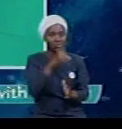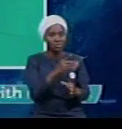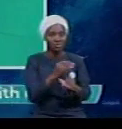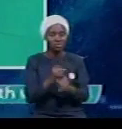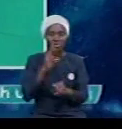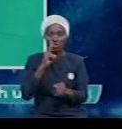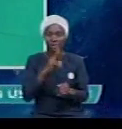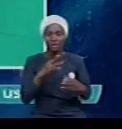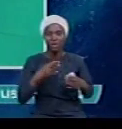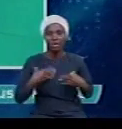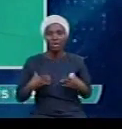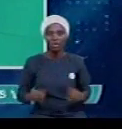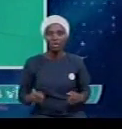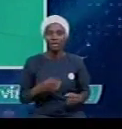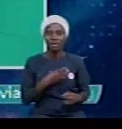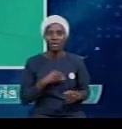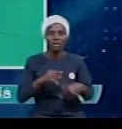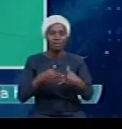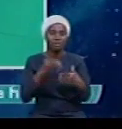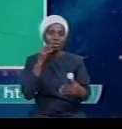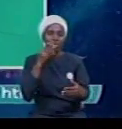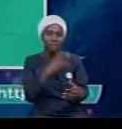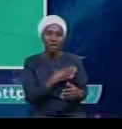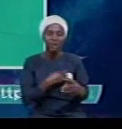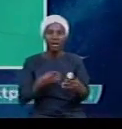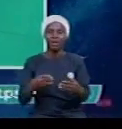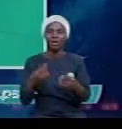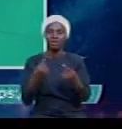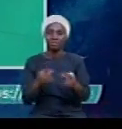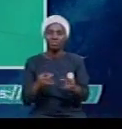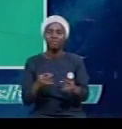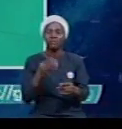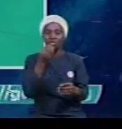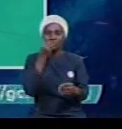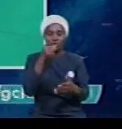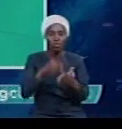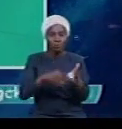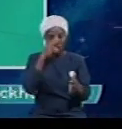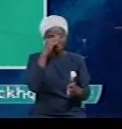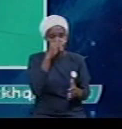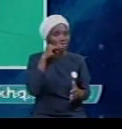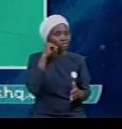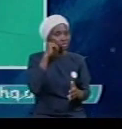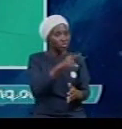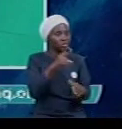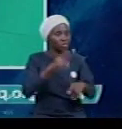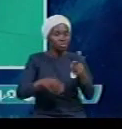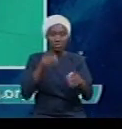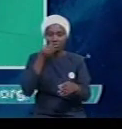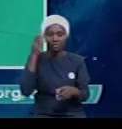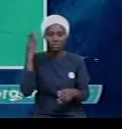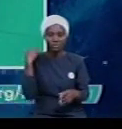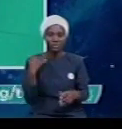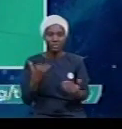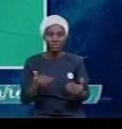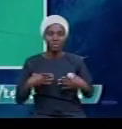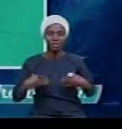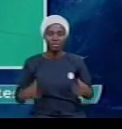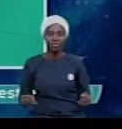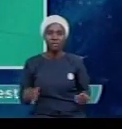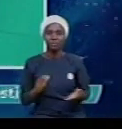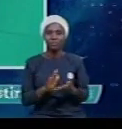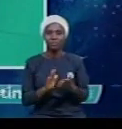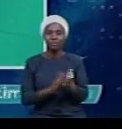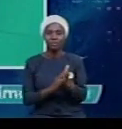home. She ate what she couldn't eat before, and now she's healed. Praise the Lord. Noah from YouTube wrote, glory be